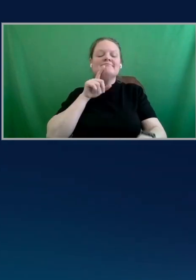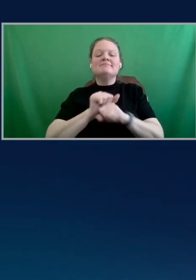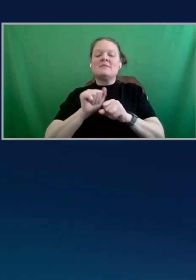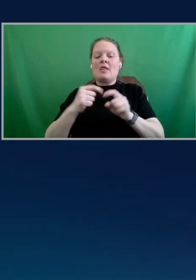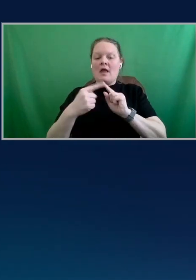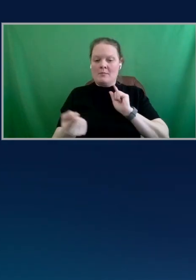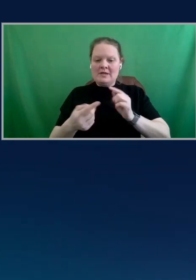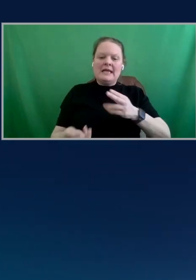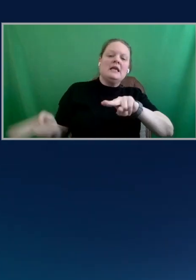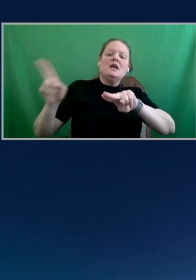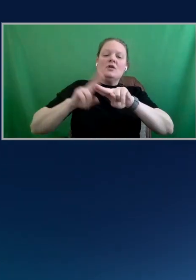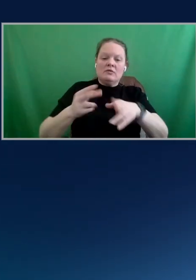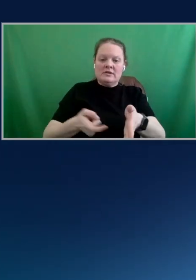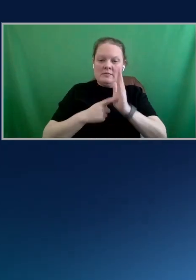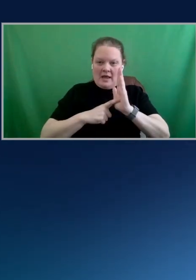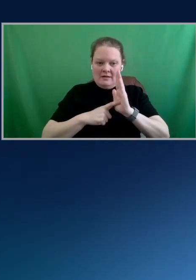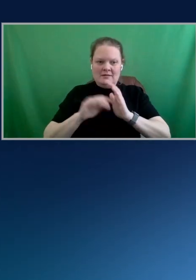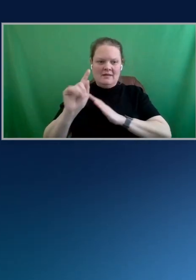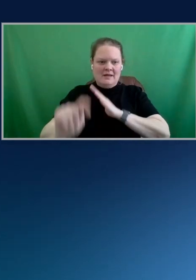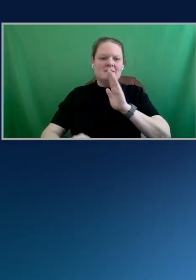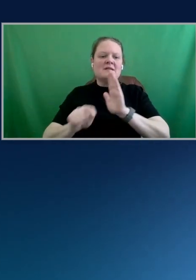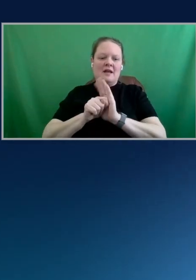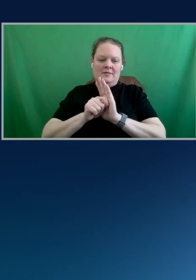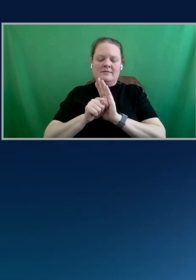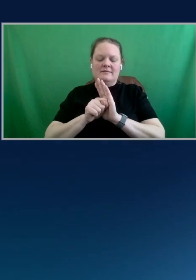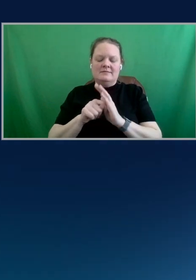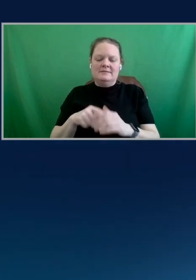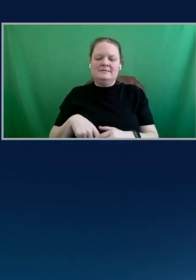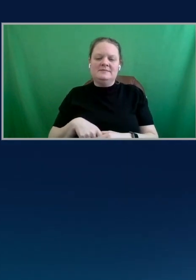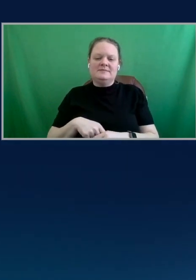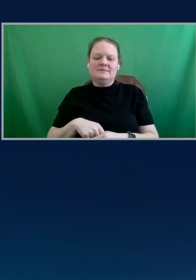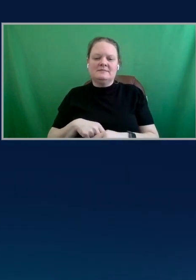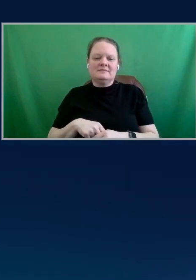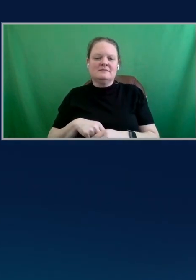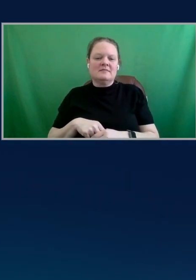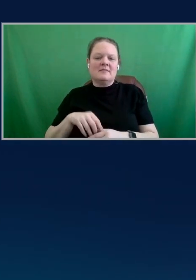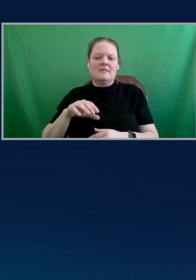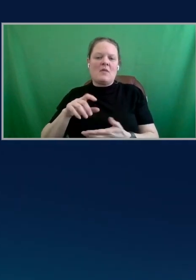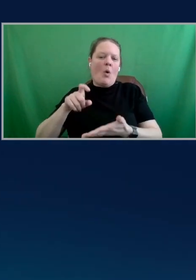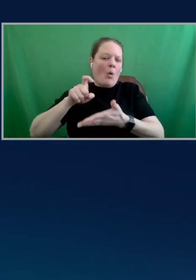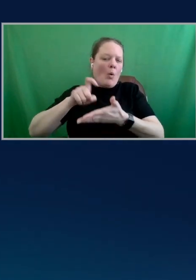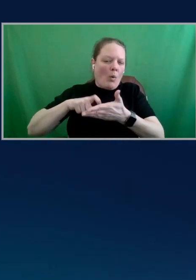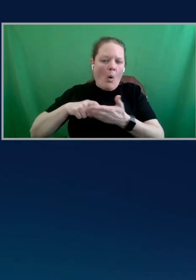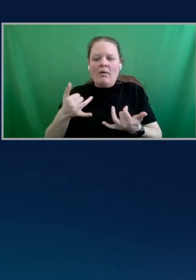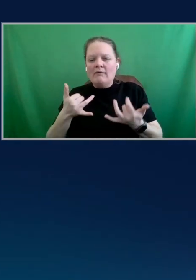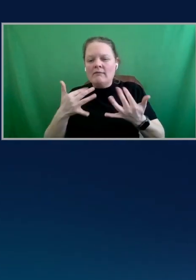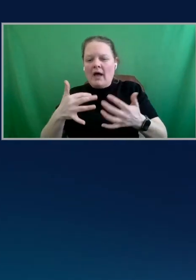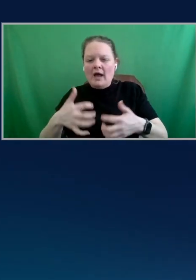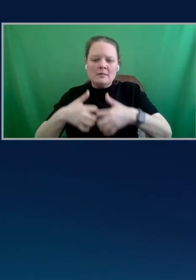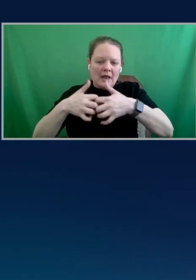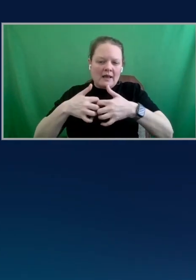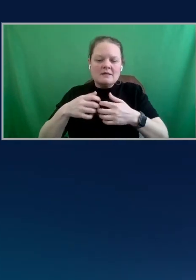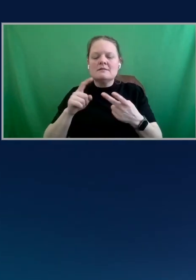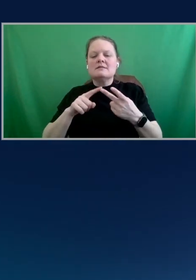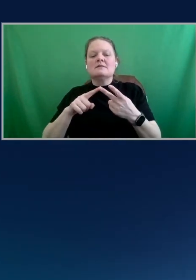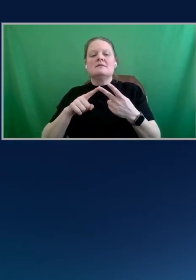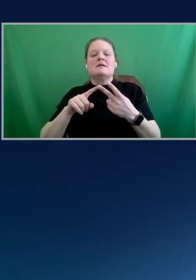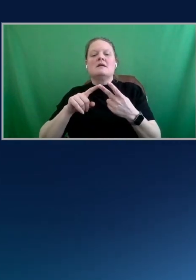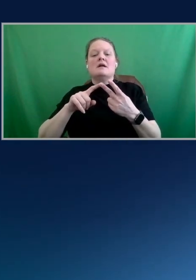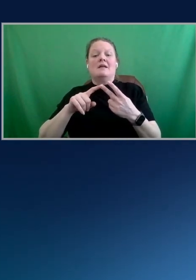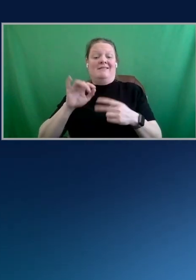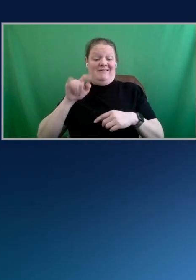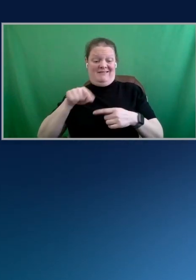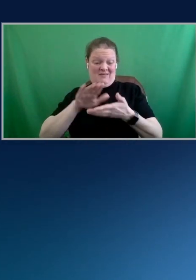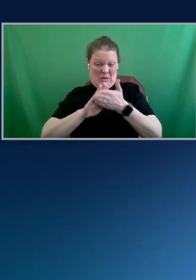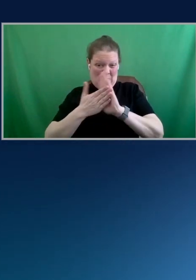And at the time, he was talking about coal-fired plants, and even as the coal-fired plants became more